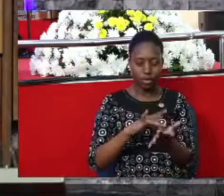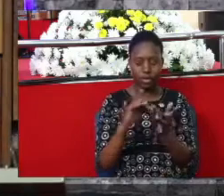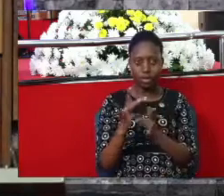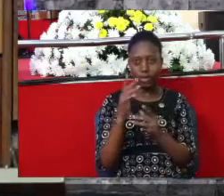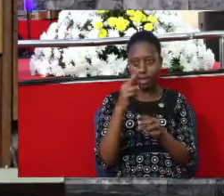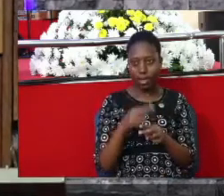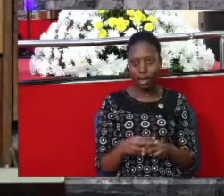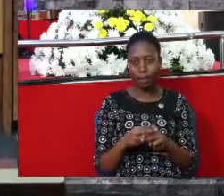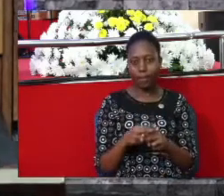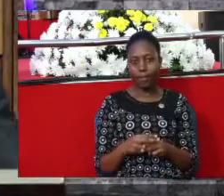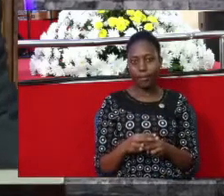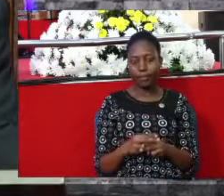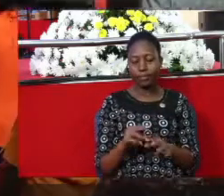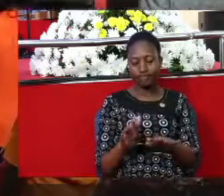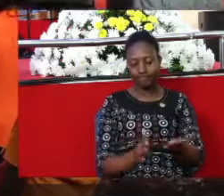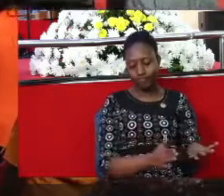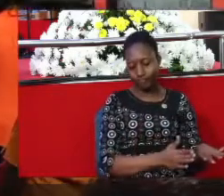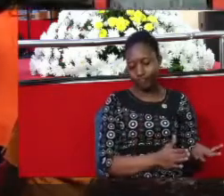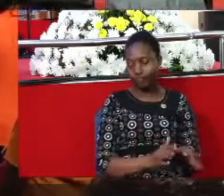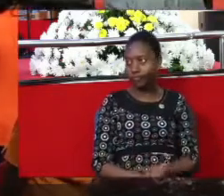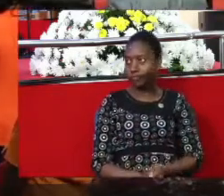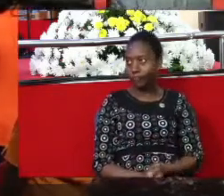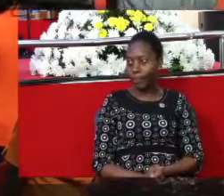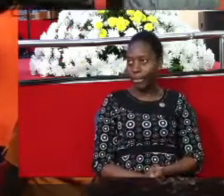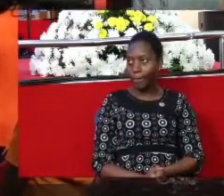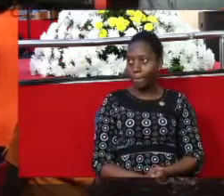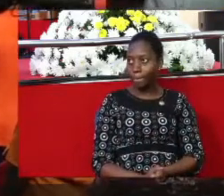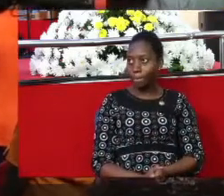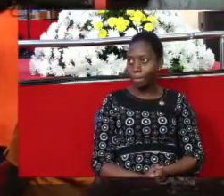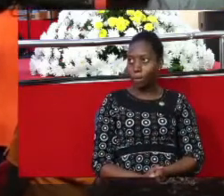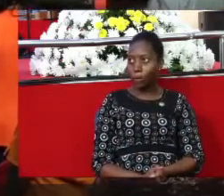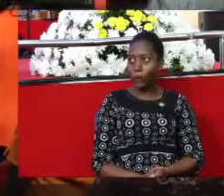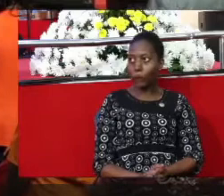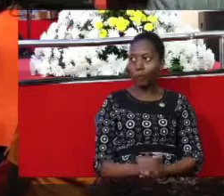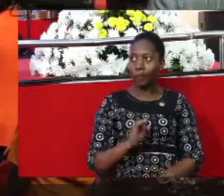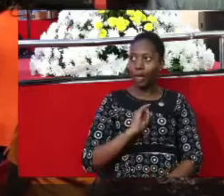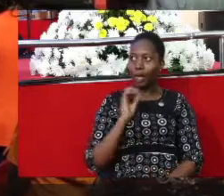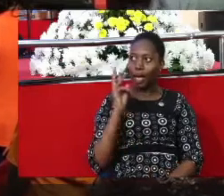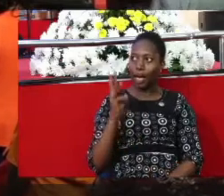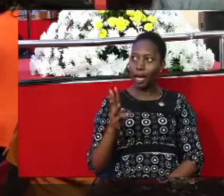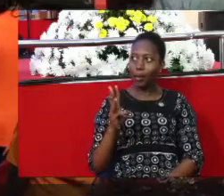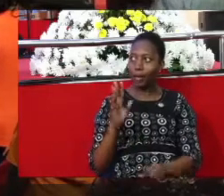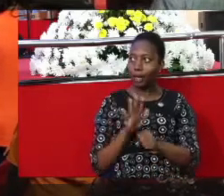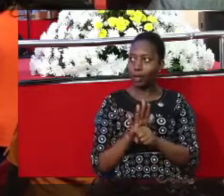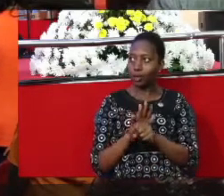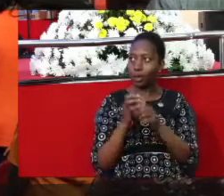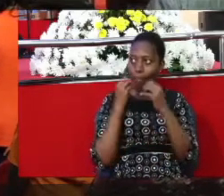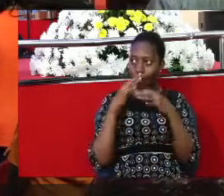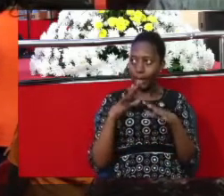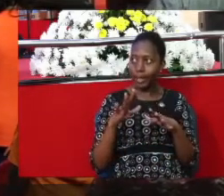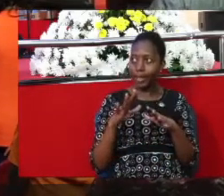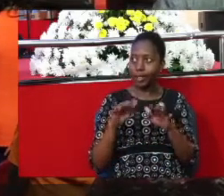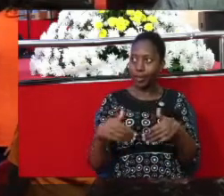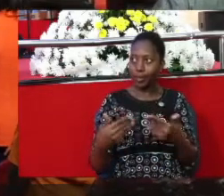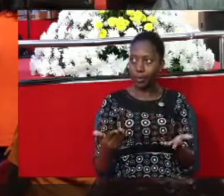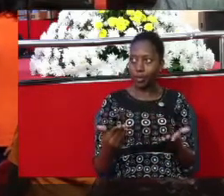name. Psalms 132 and verse 15. I will abundantly bless her provision. I will satisfy